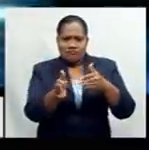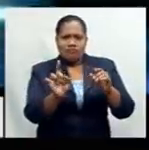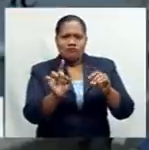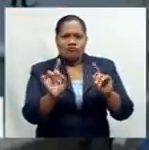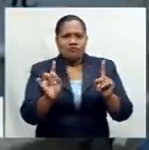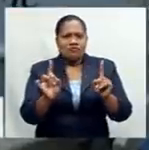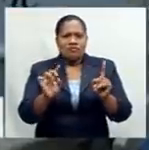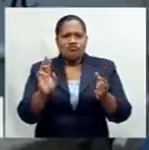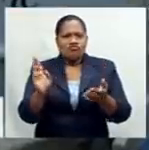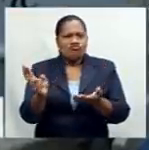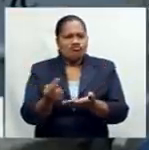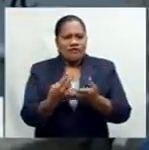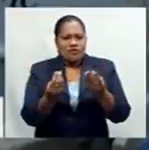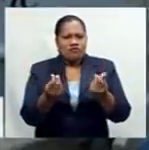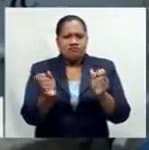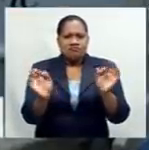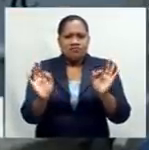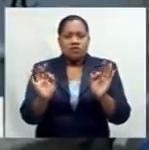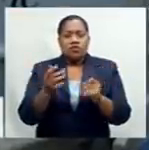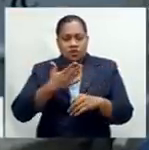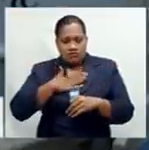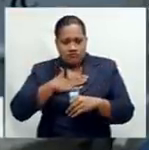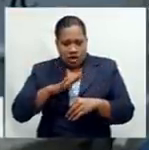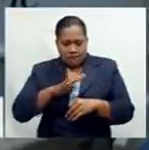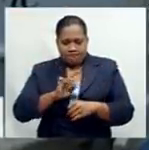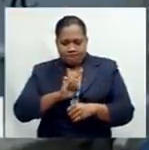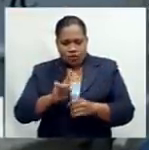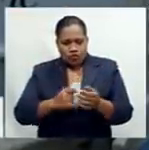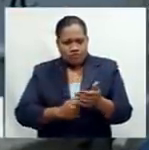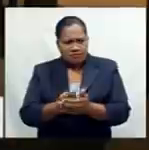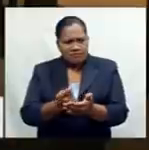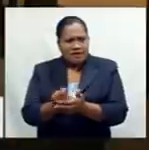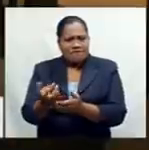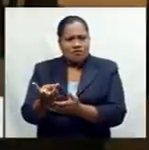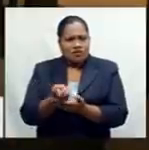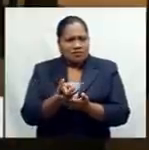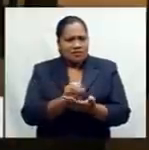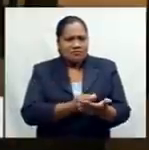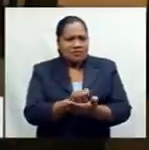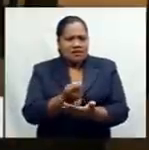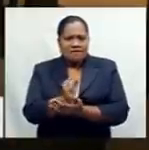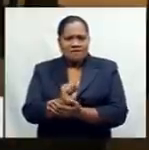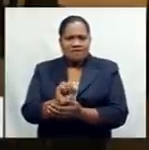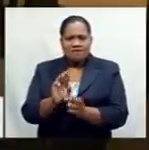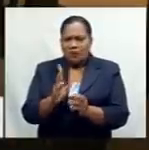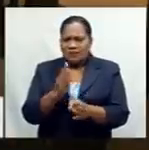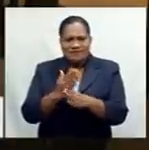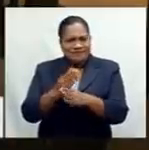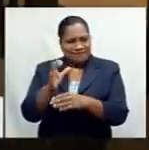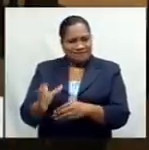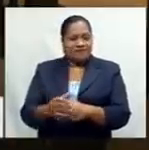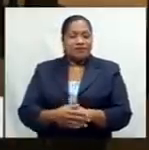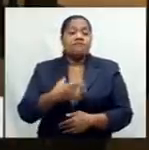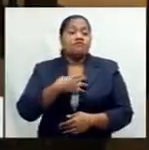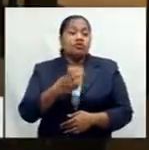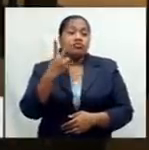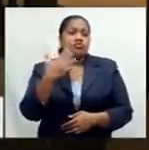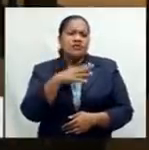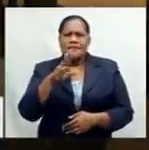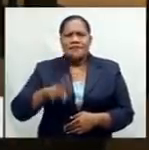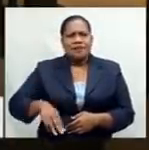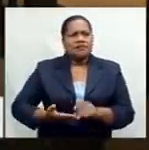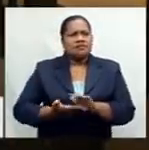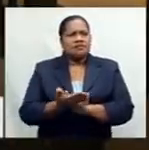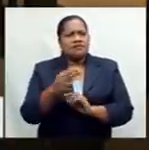they want to be able to bring their staff back. They've got to be able to pay for wages and salaries. There are more than 200 members under the Fiji